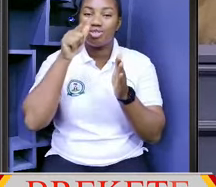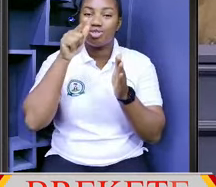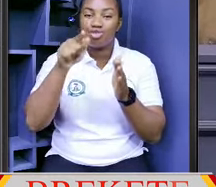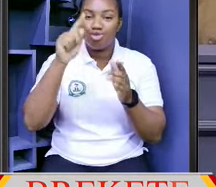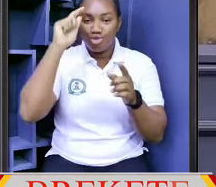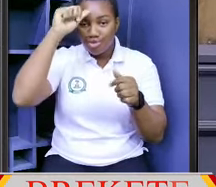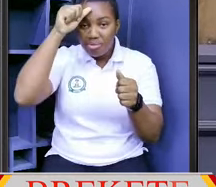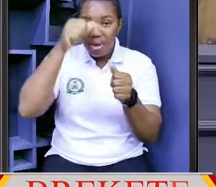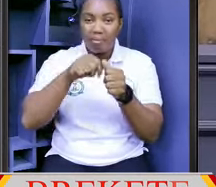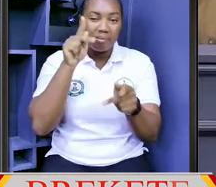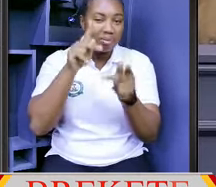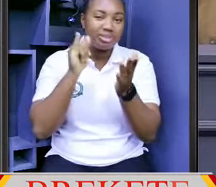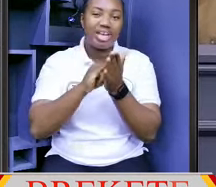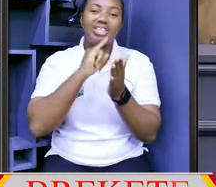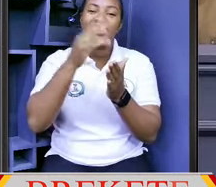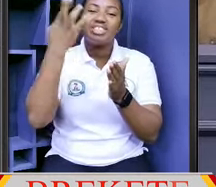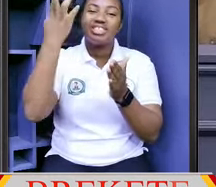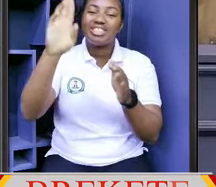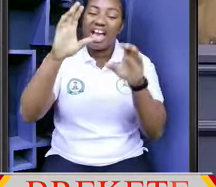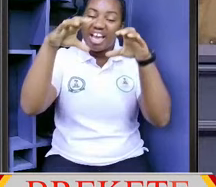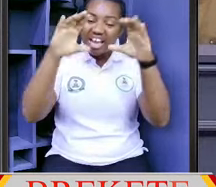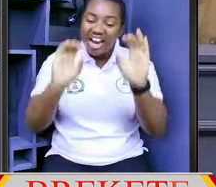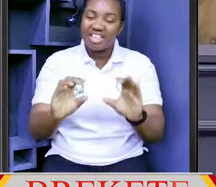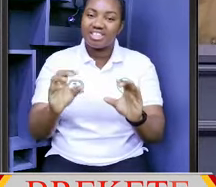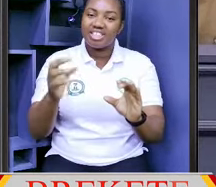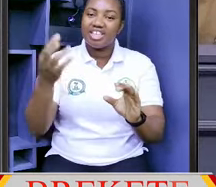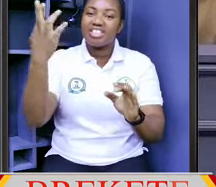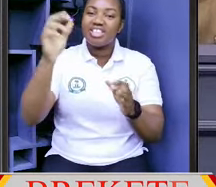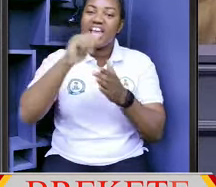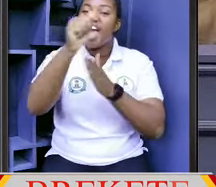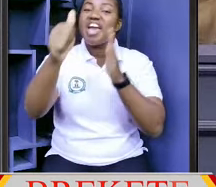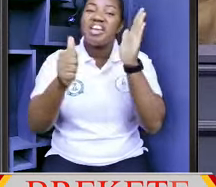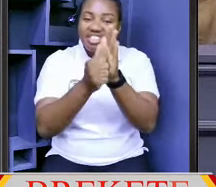put us where we there. Nah.